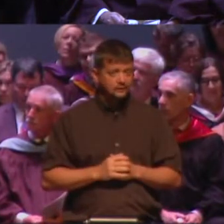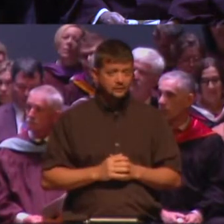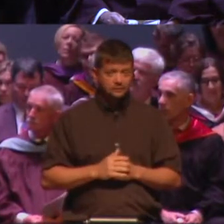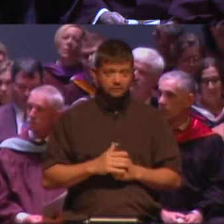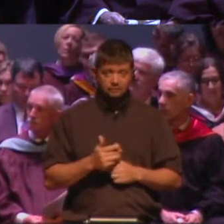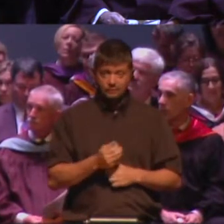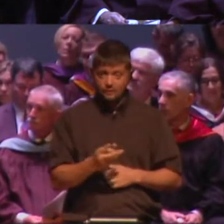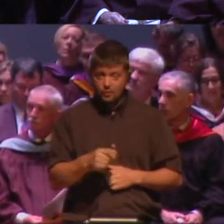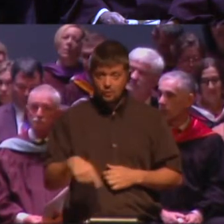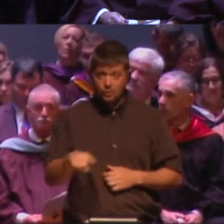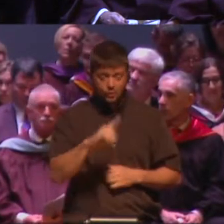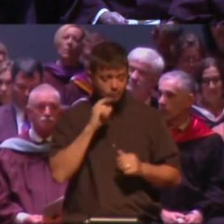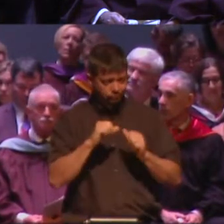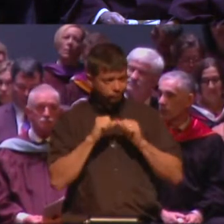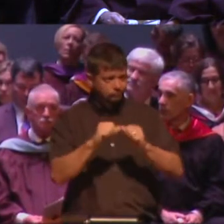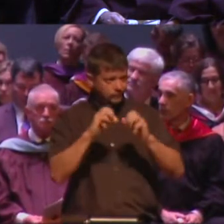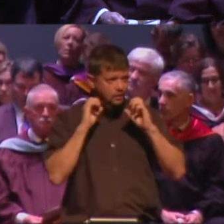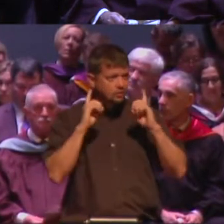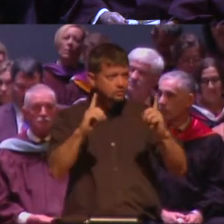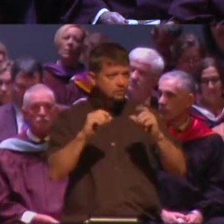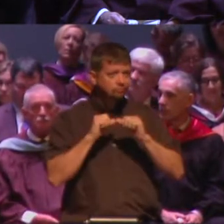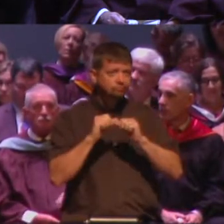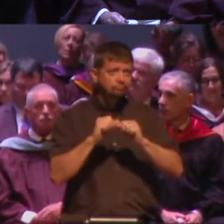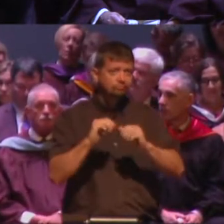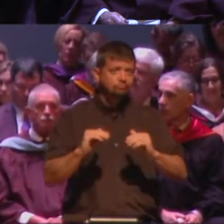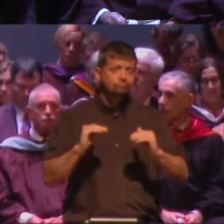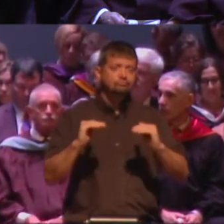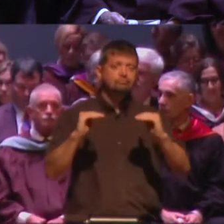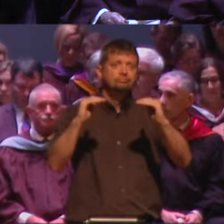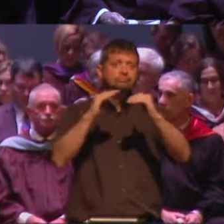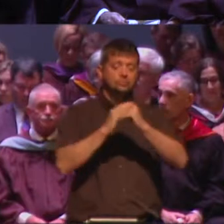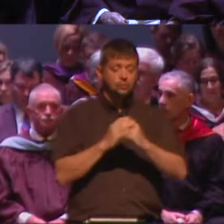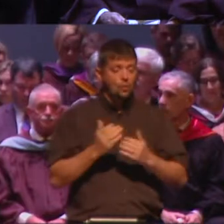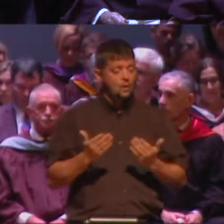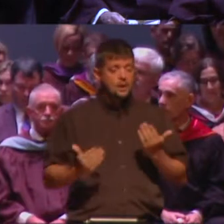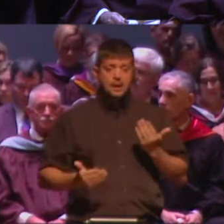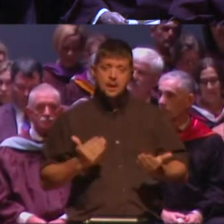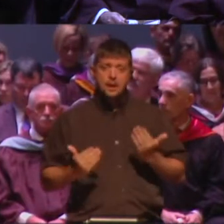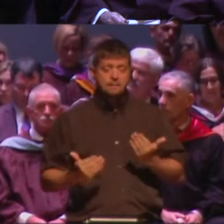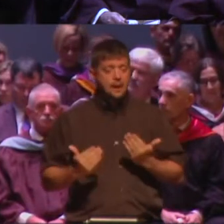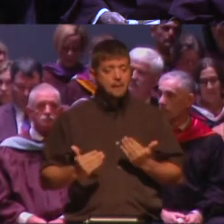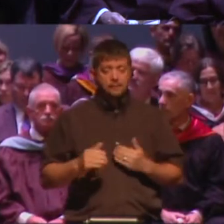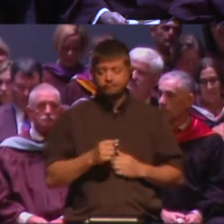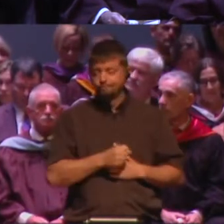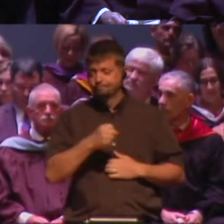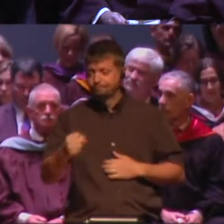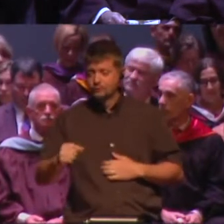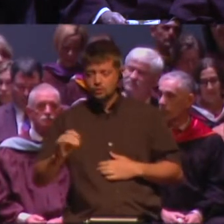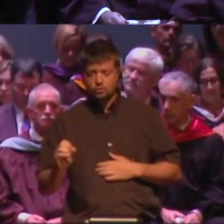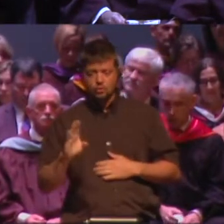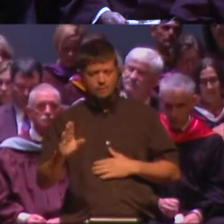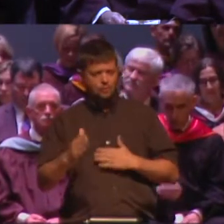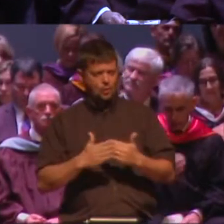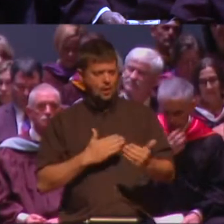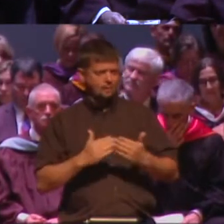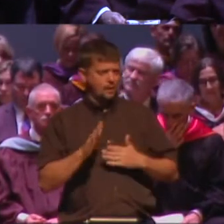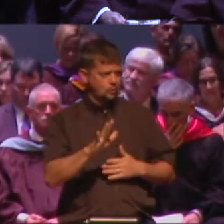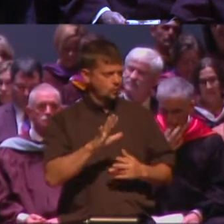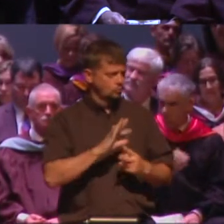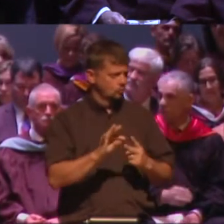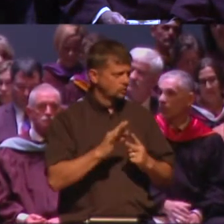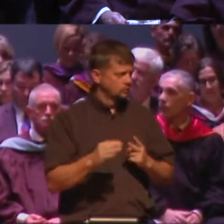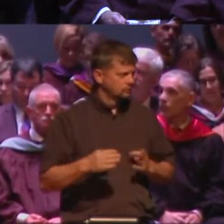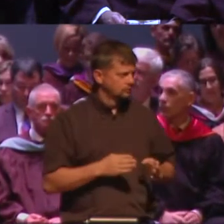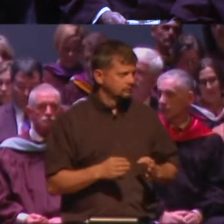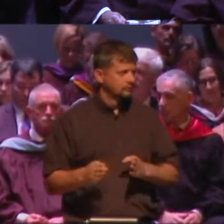be continuing your education beyond your current level, or you may be going on into another job. Regardless of your path, you